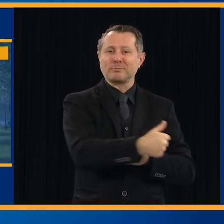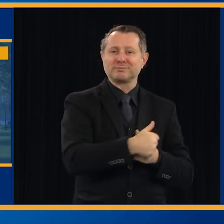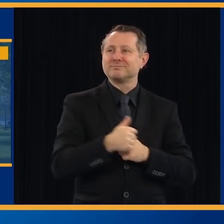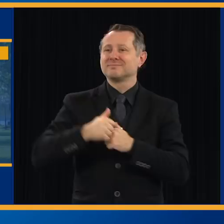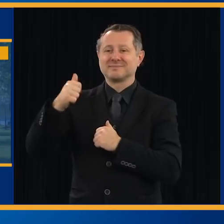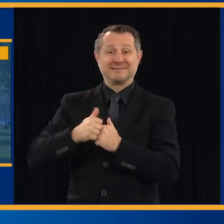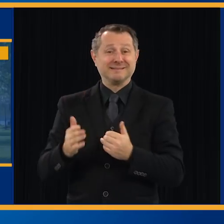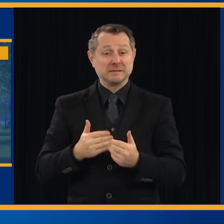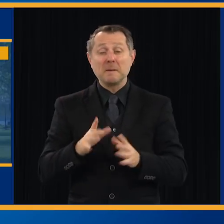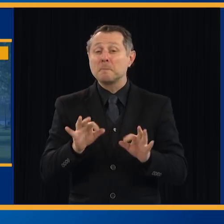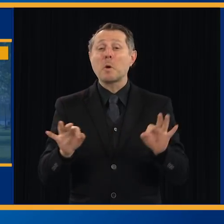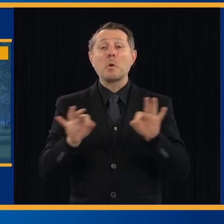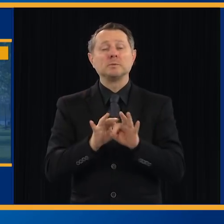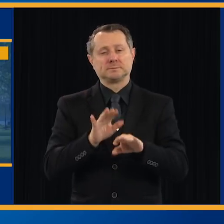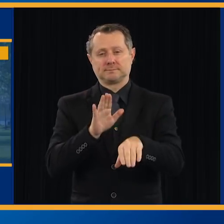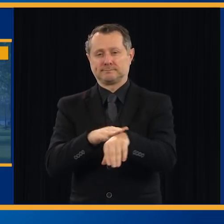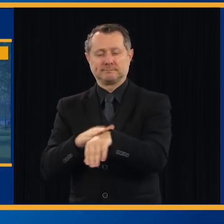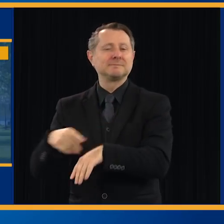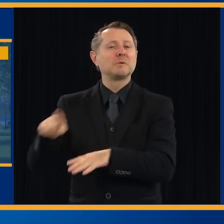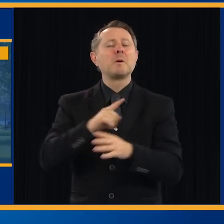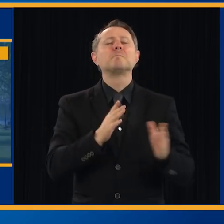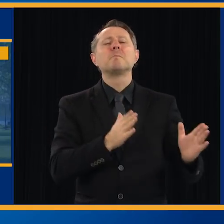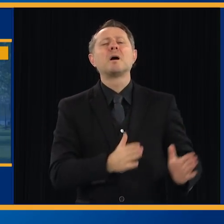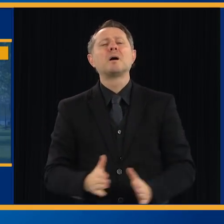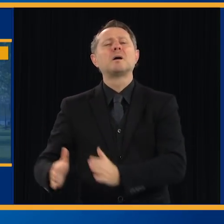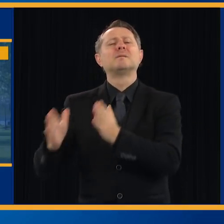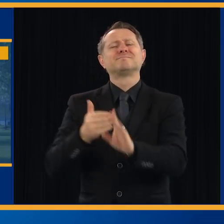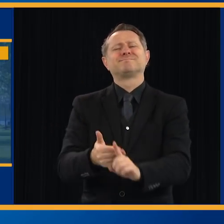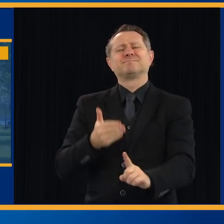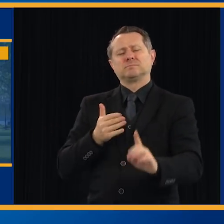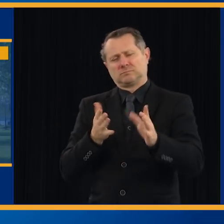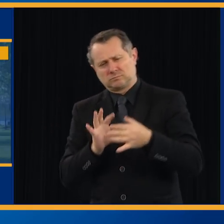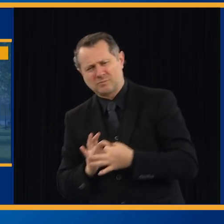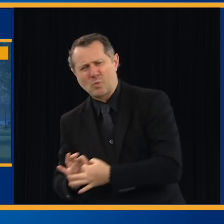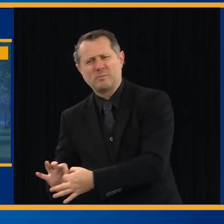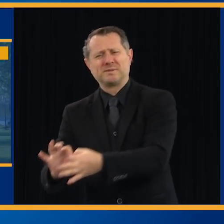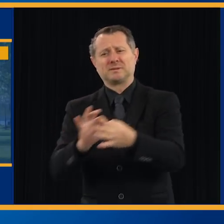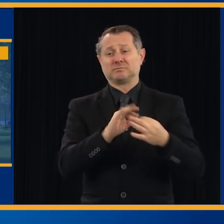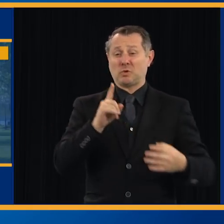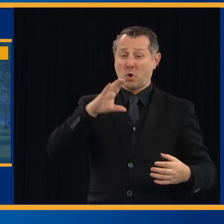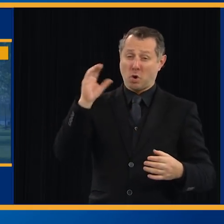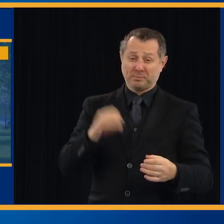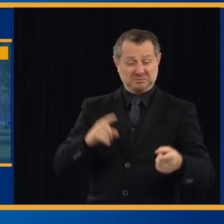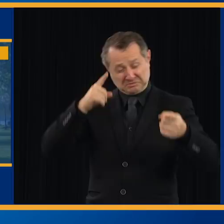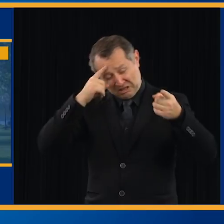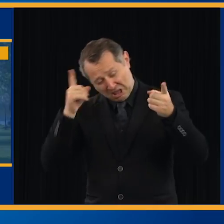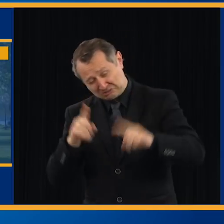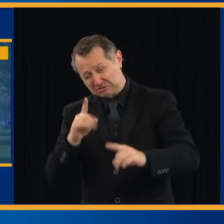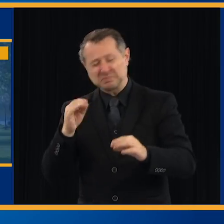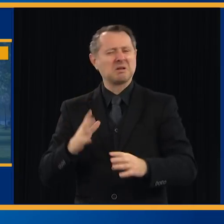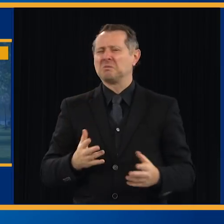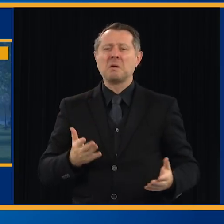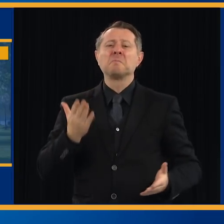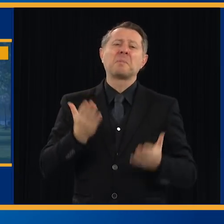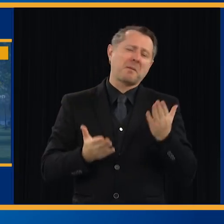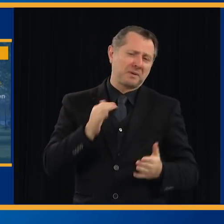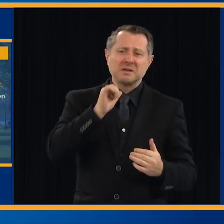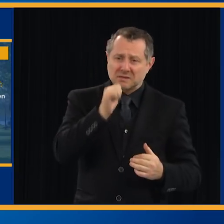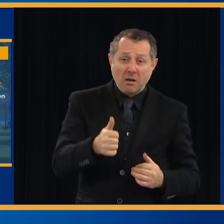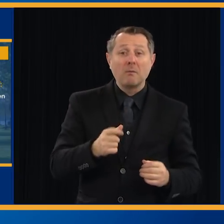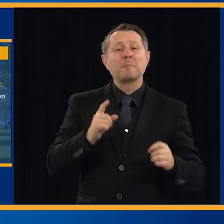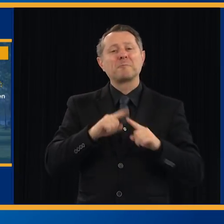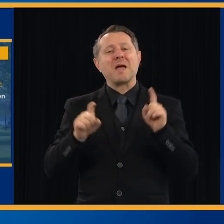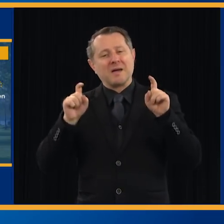to plan accordingly. It's not that we can be on the same page on everything, but at least let's know what each other is doing.